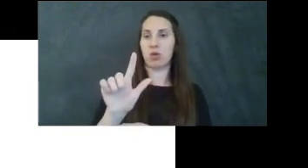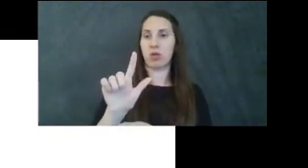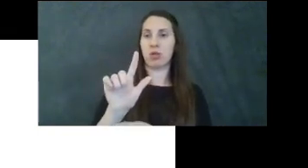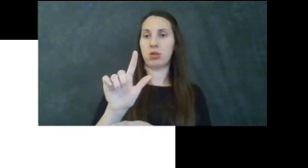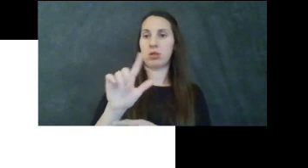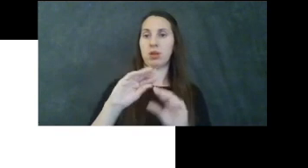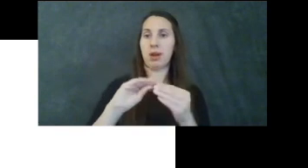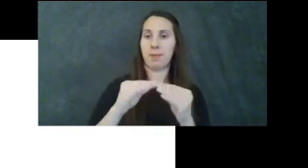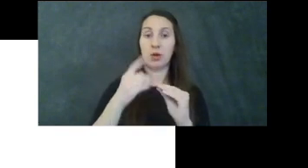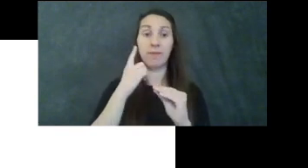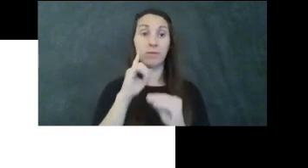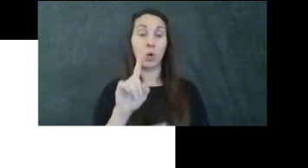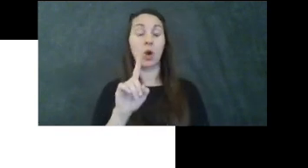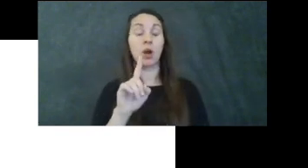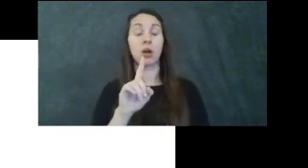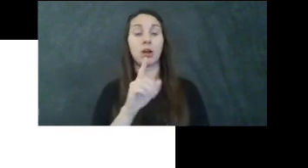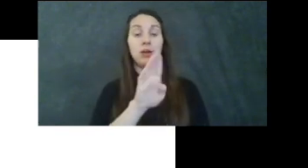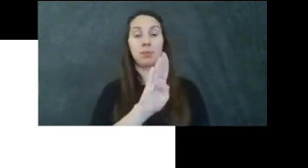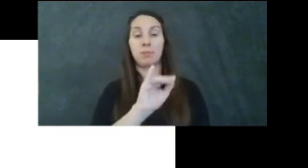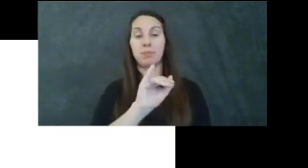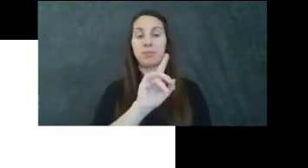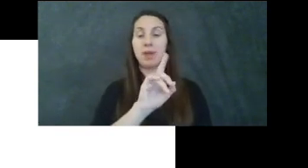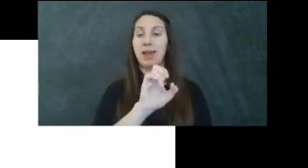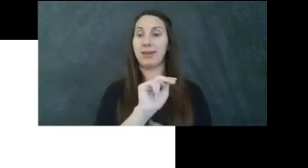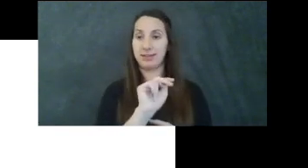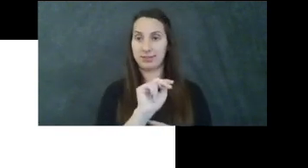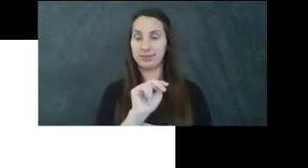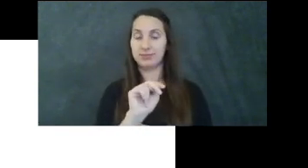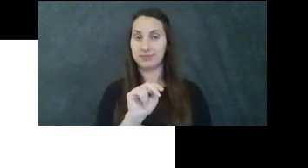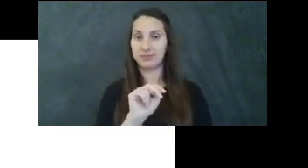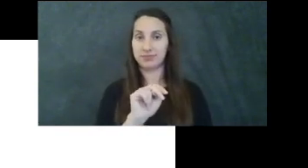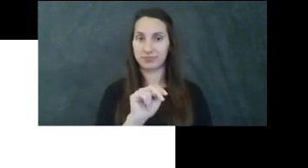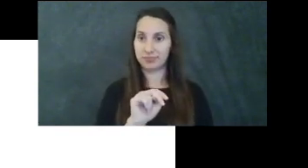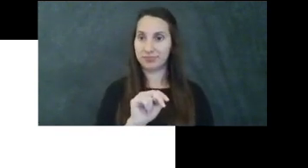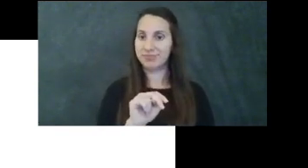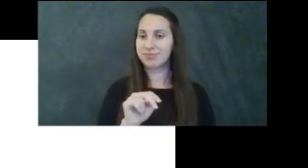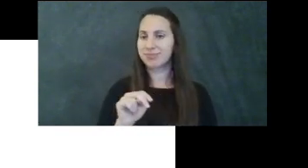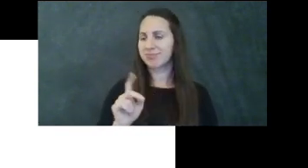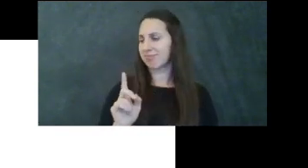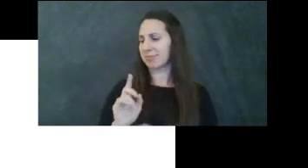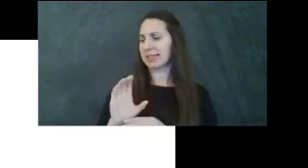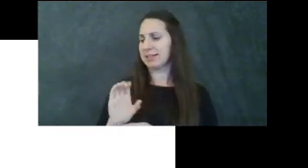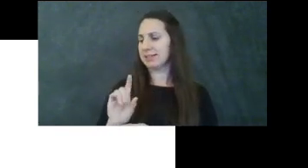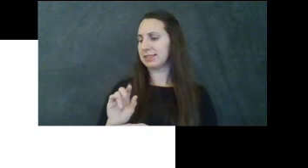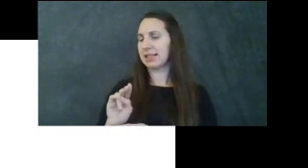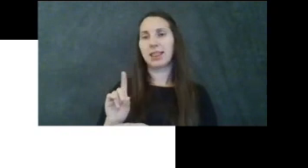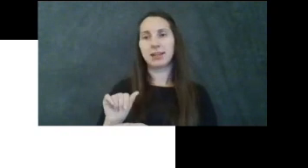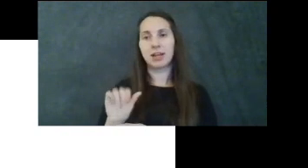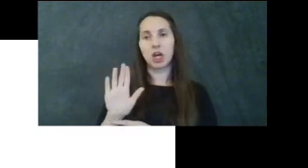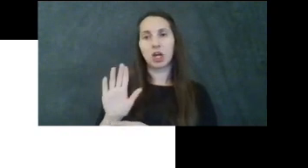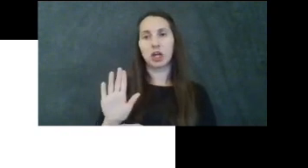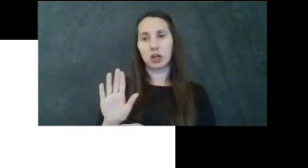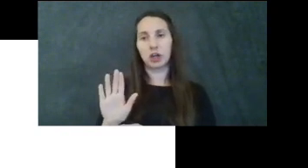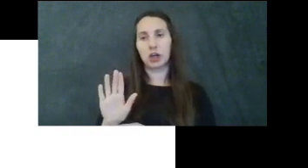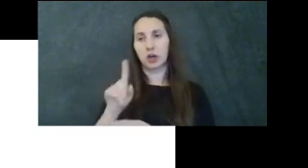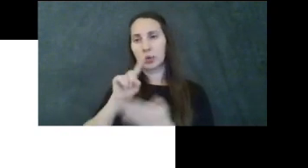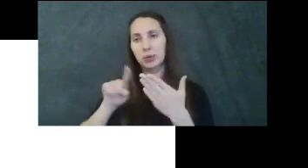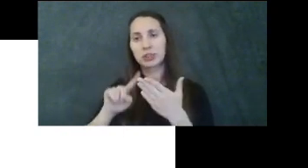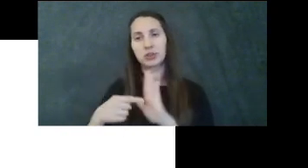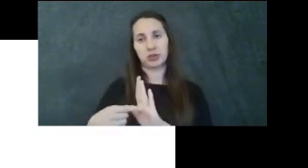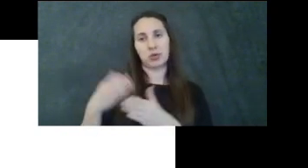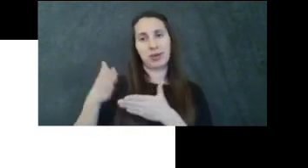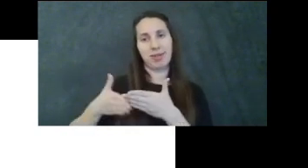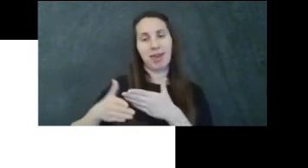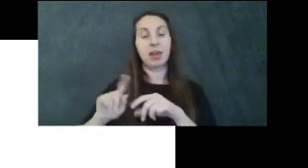Joe Biden, than I think Linda had at the end in her poll. But it's also an